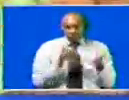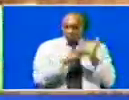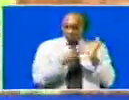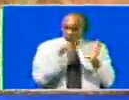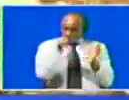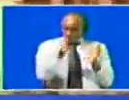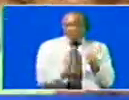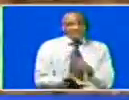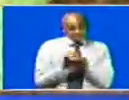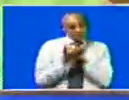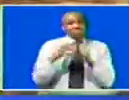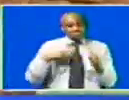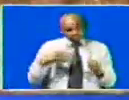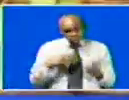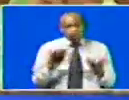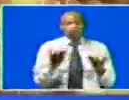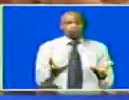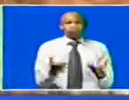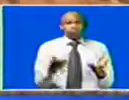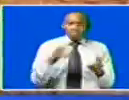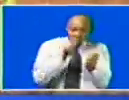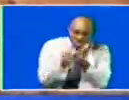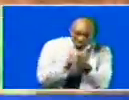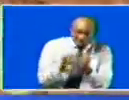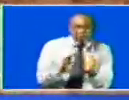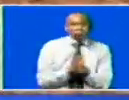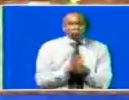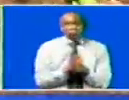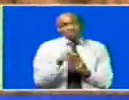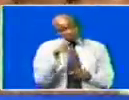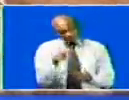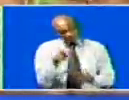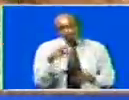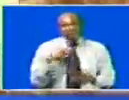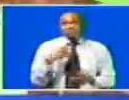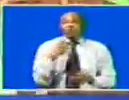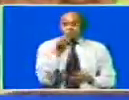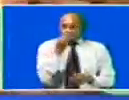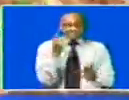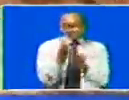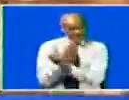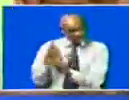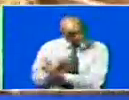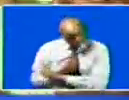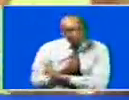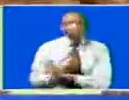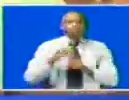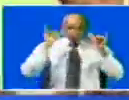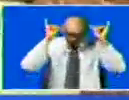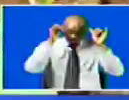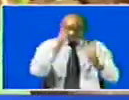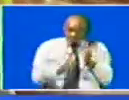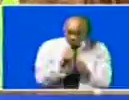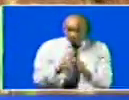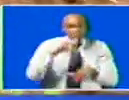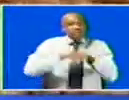helped develop smallholder enterprises that combine maize, high-value horticultural crops, and dairy farming to generate